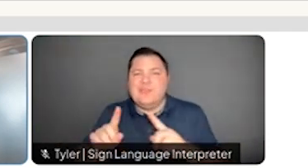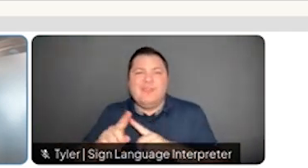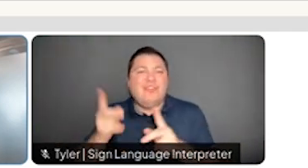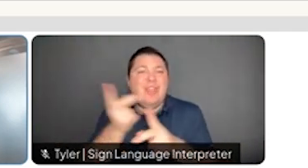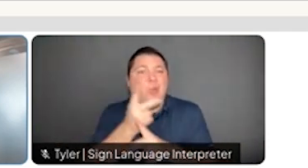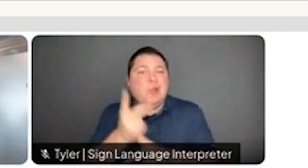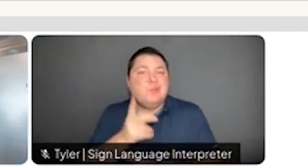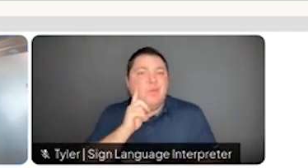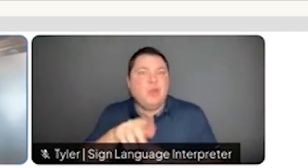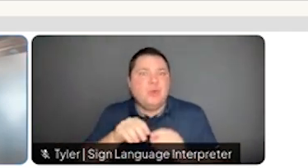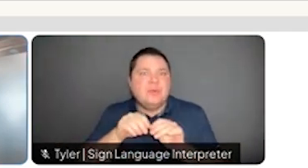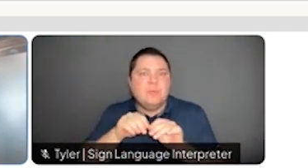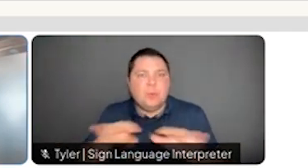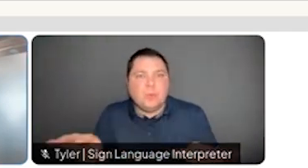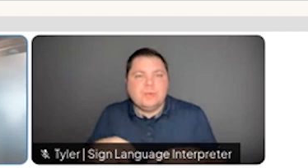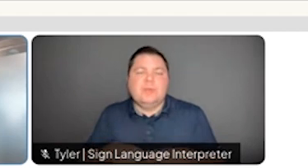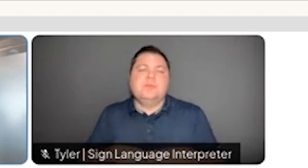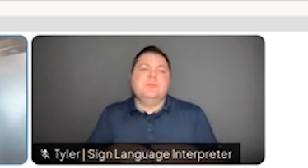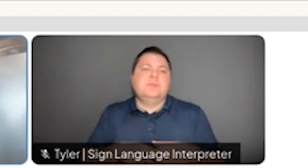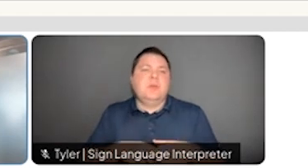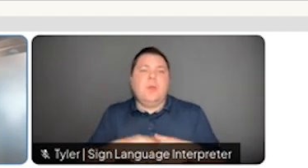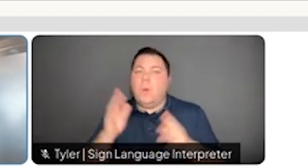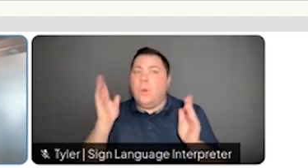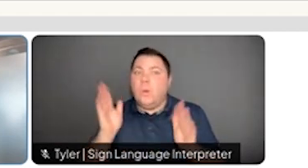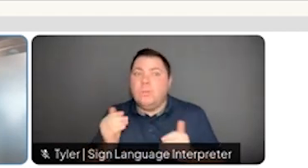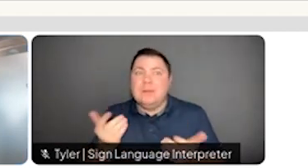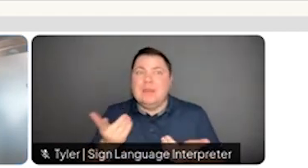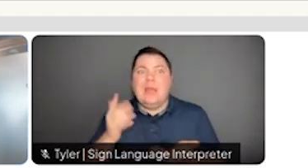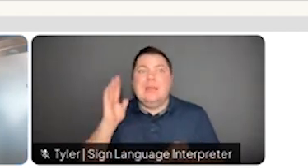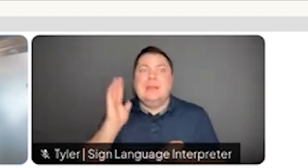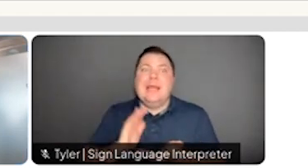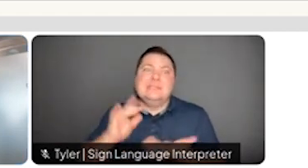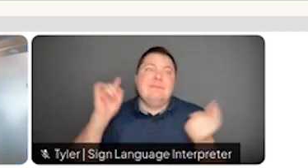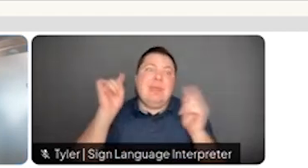your distributions and hopefully a lot less of a headache.